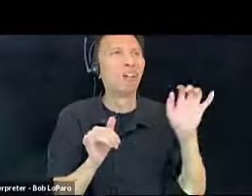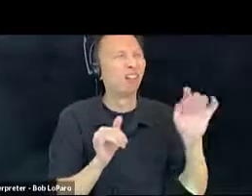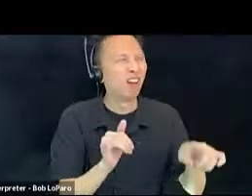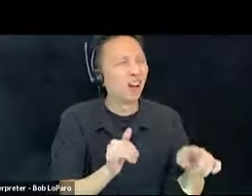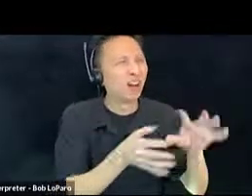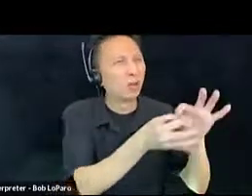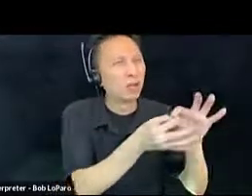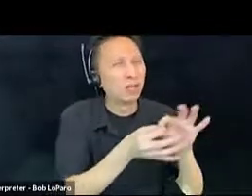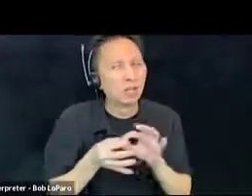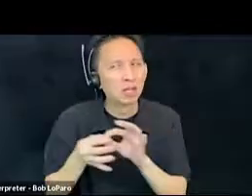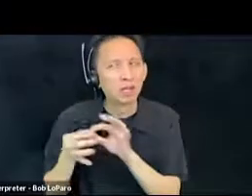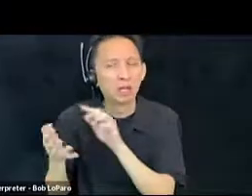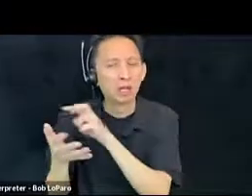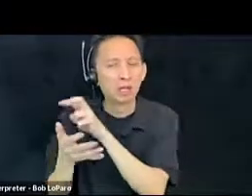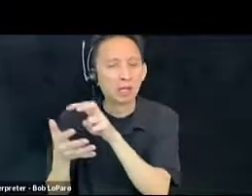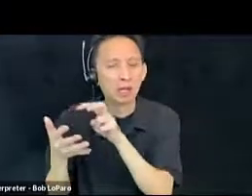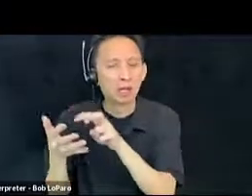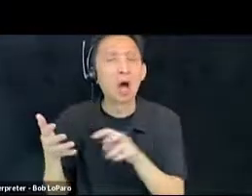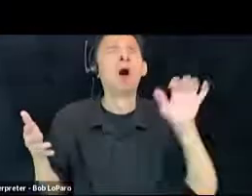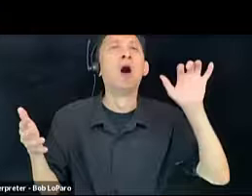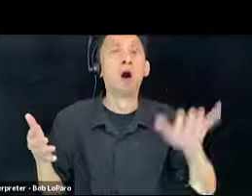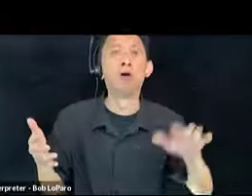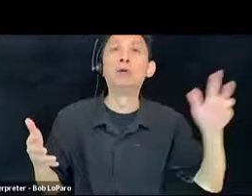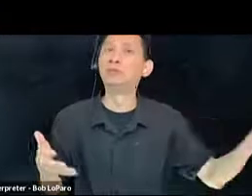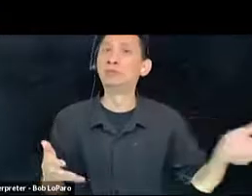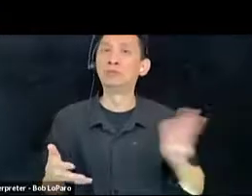transition to go over what's coming, what happened.